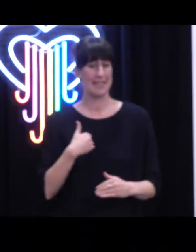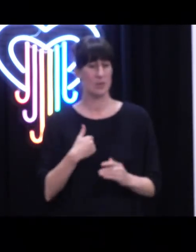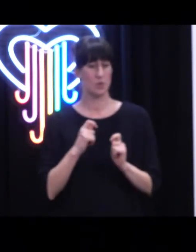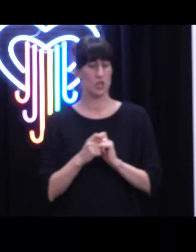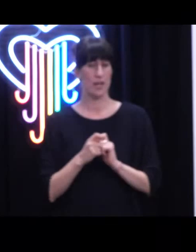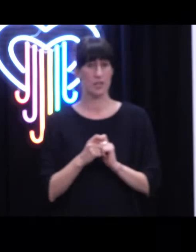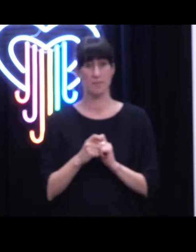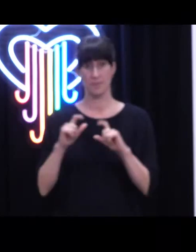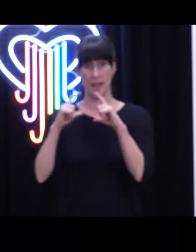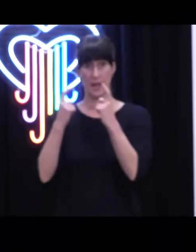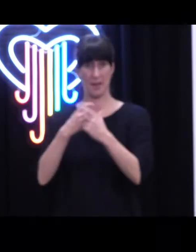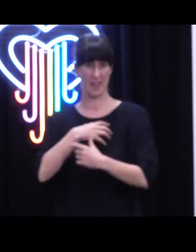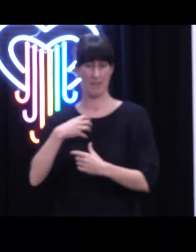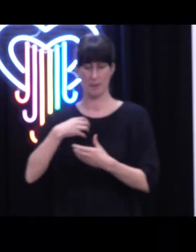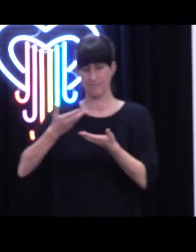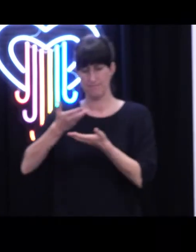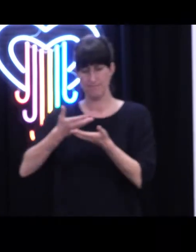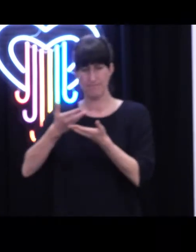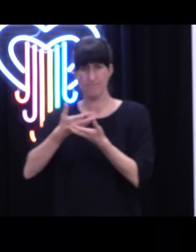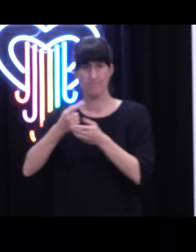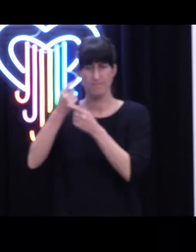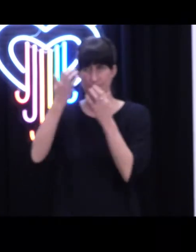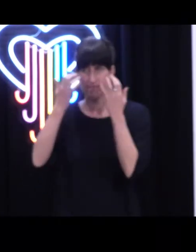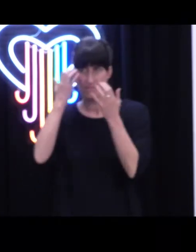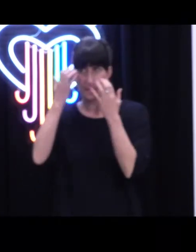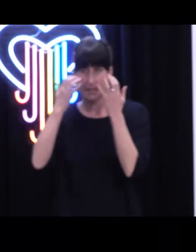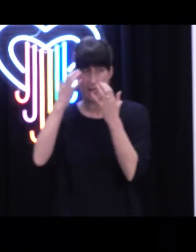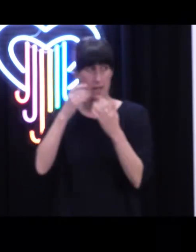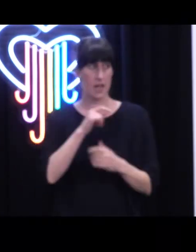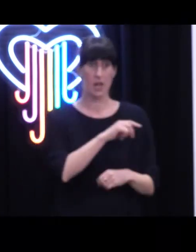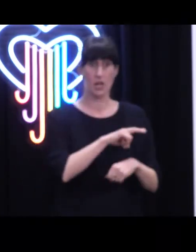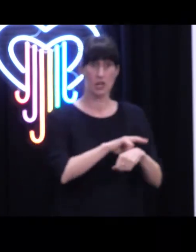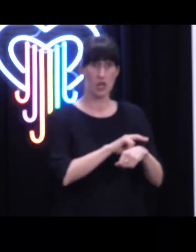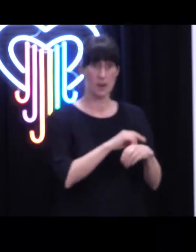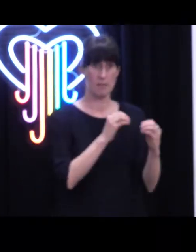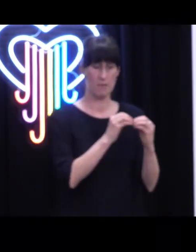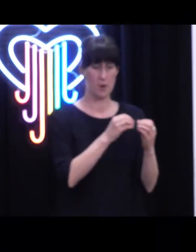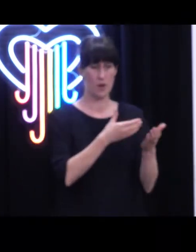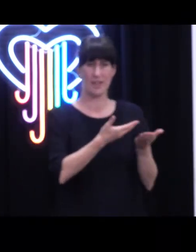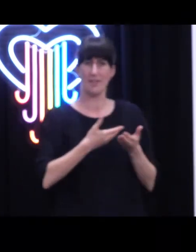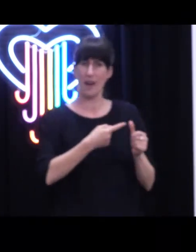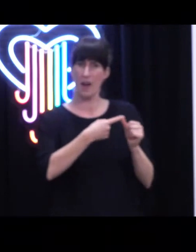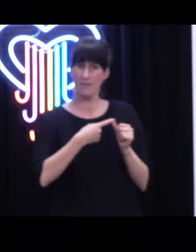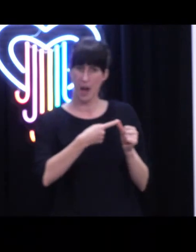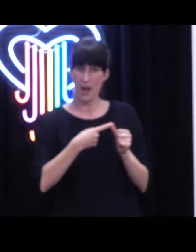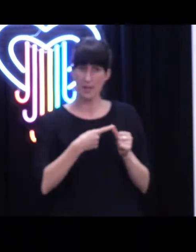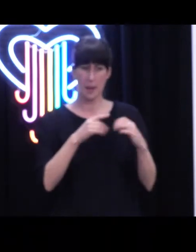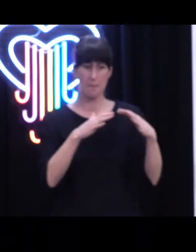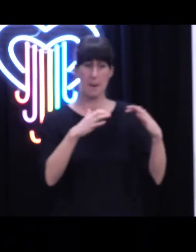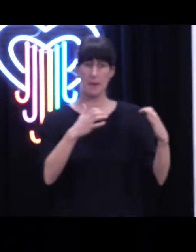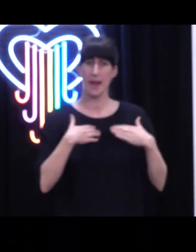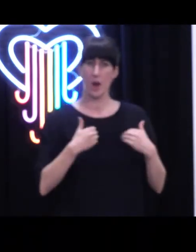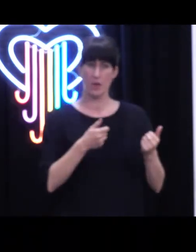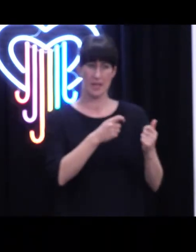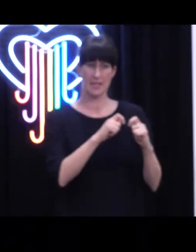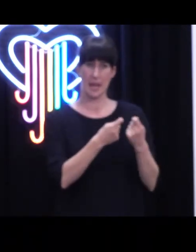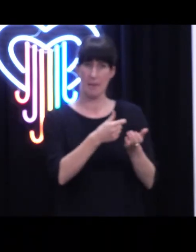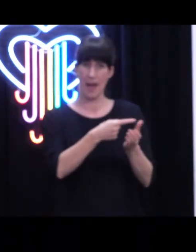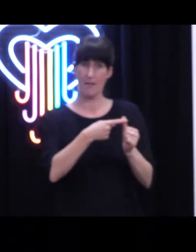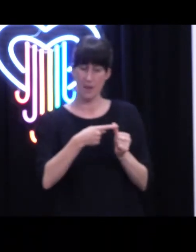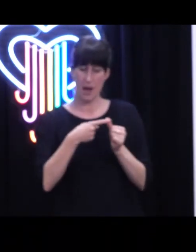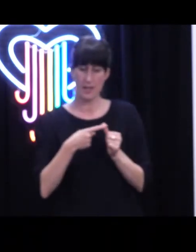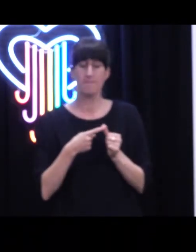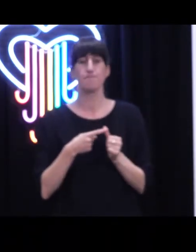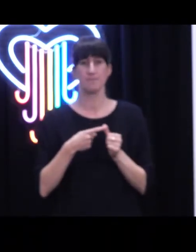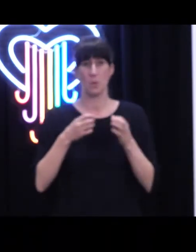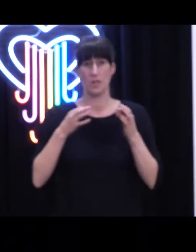at Alert Level 1, and we've received the advice of Dr. Bloomfield and the public health team. We've reached the conclusion that Alert Level 1